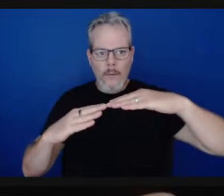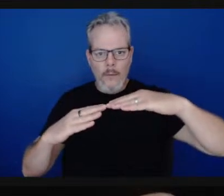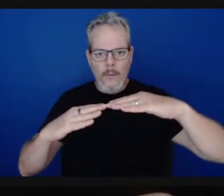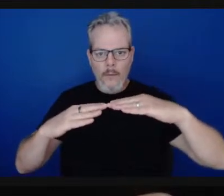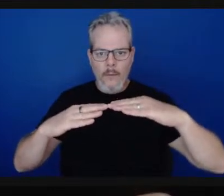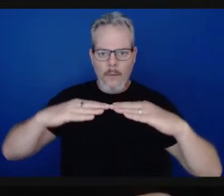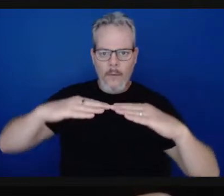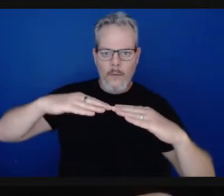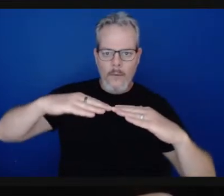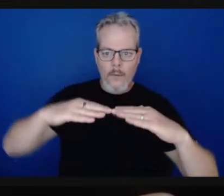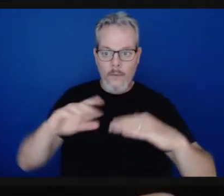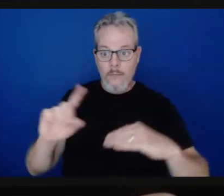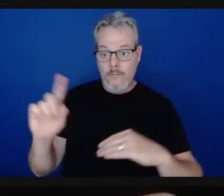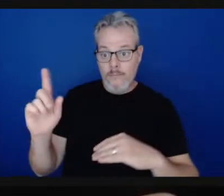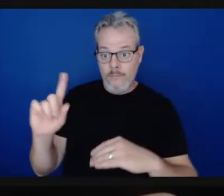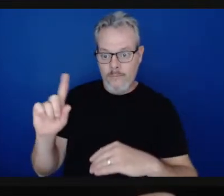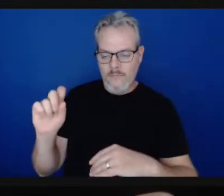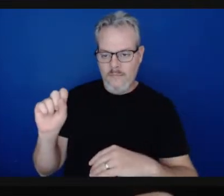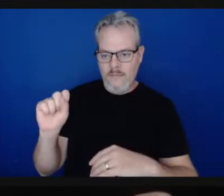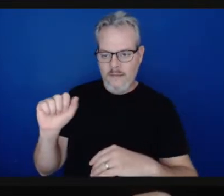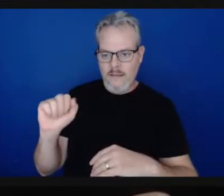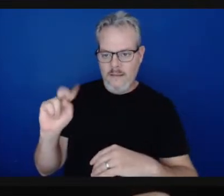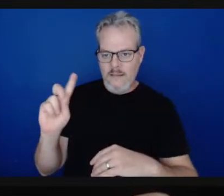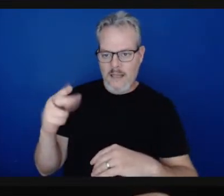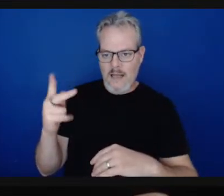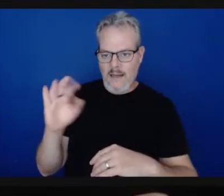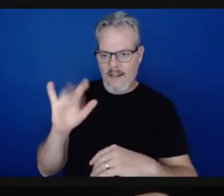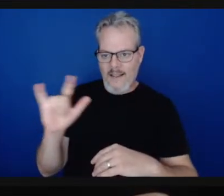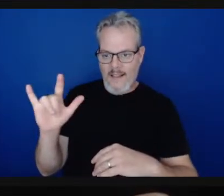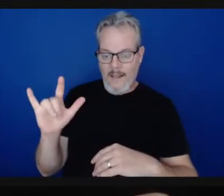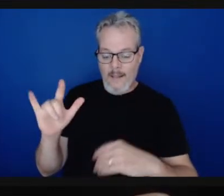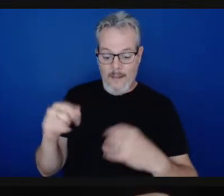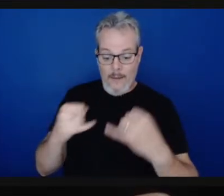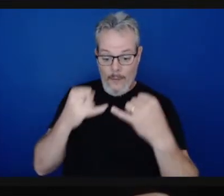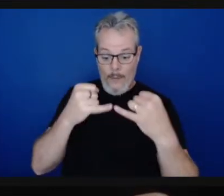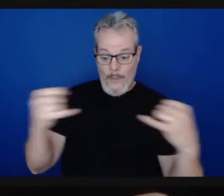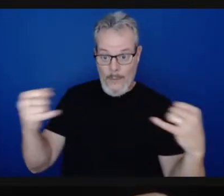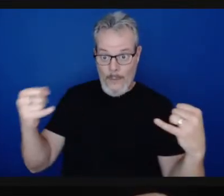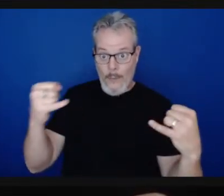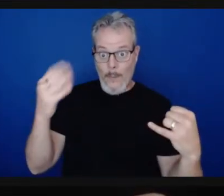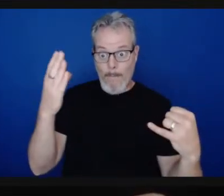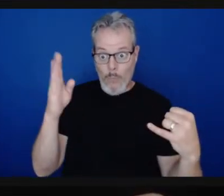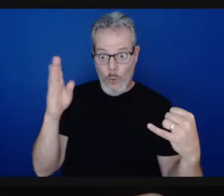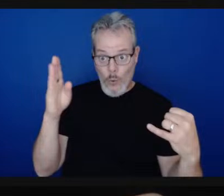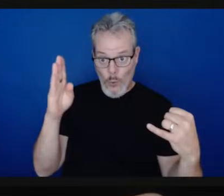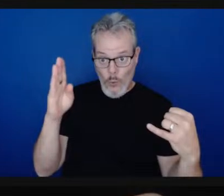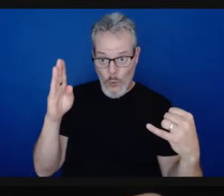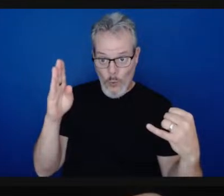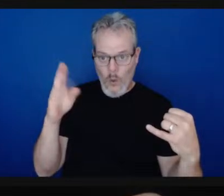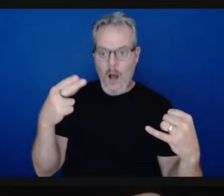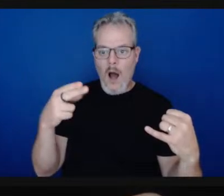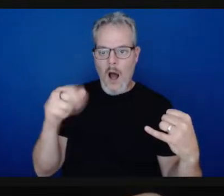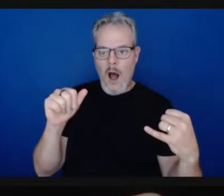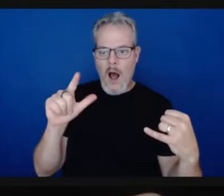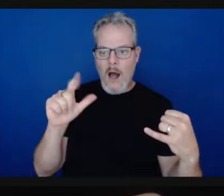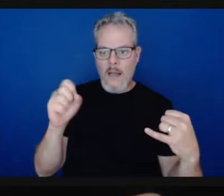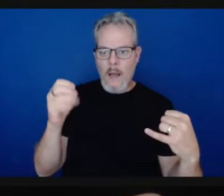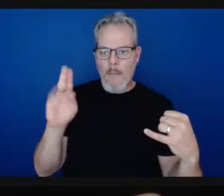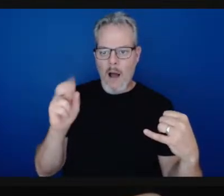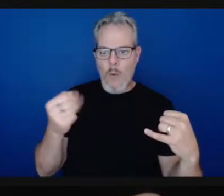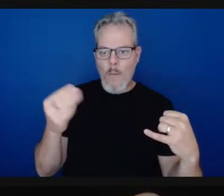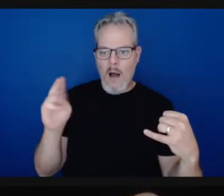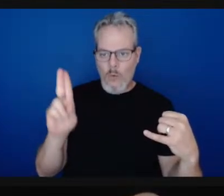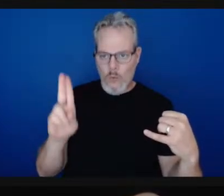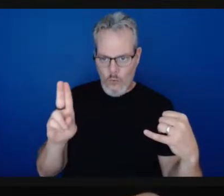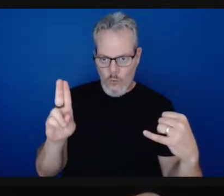station, where the blue line points towards Halemaʻumaʻu and the green line points to the area south and